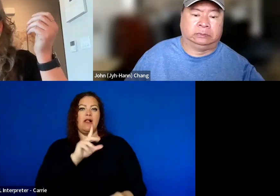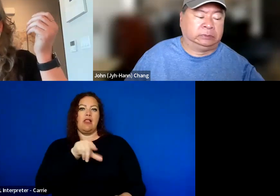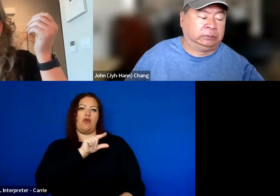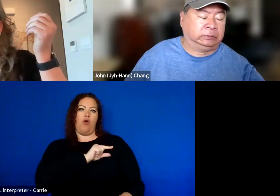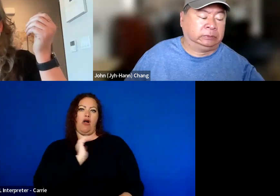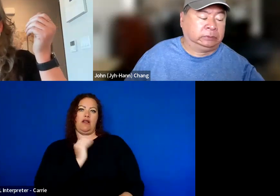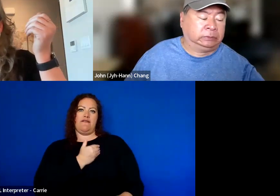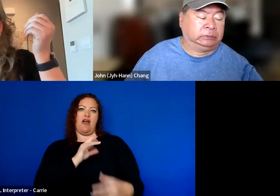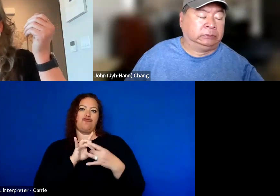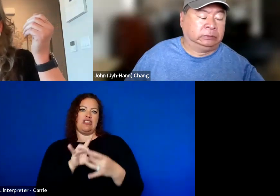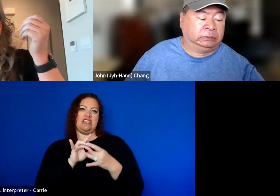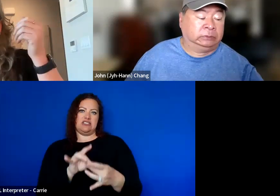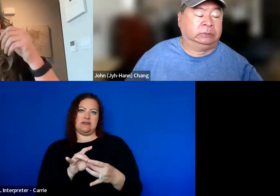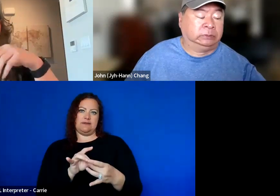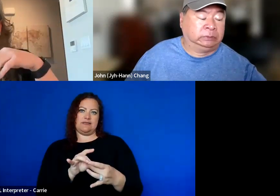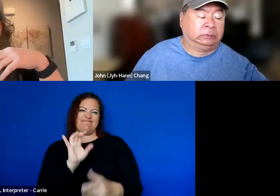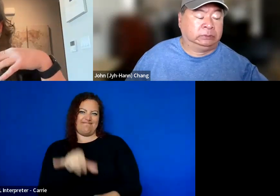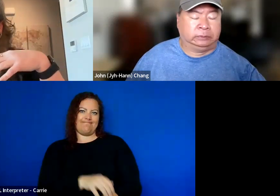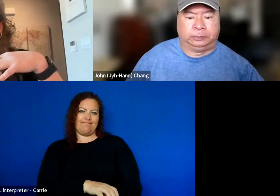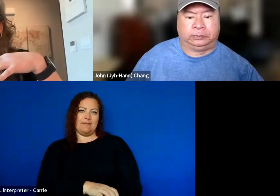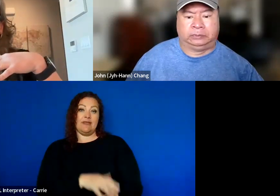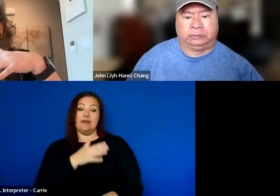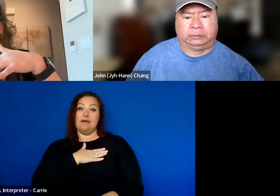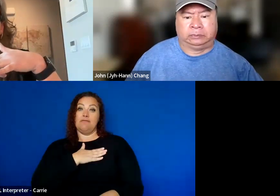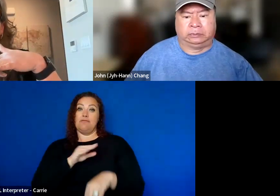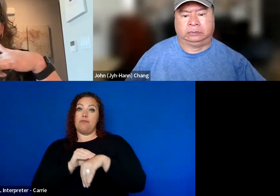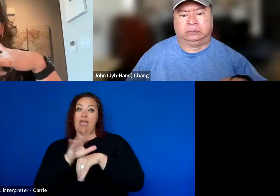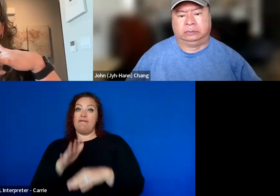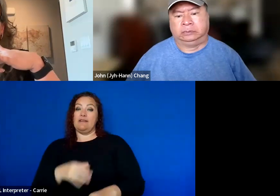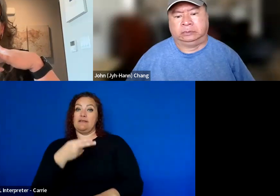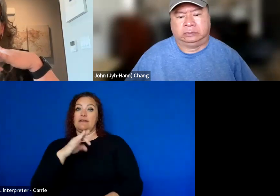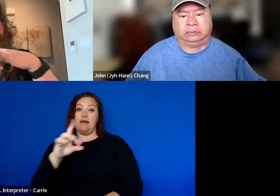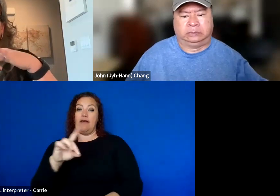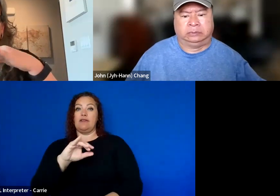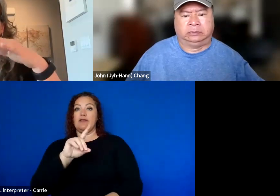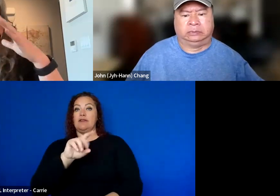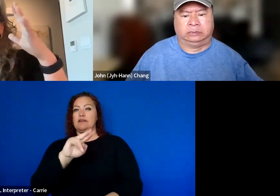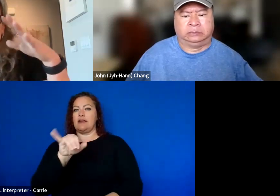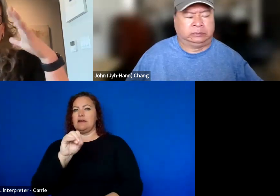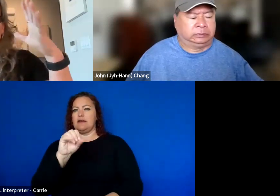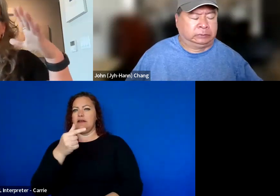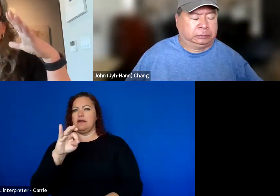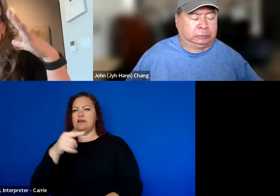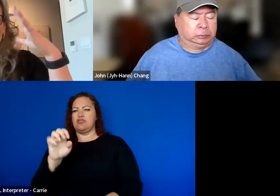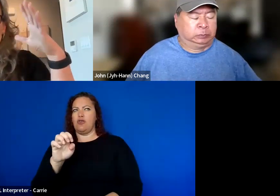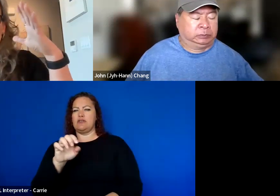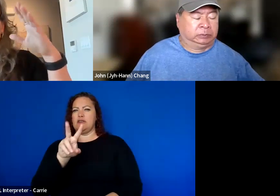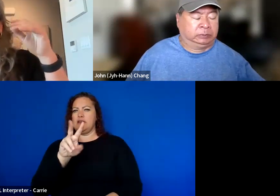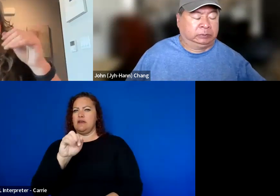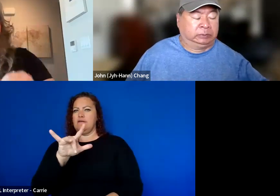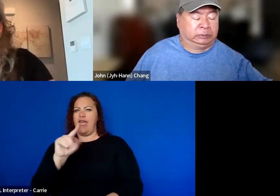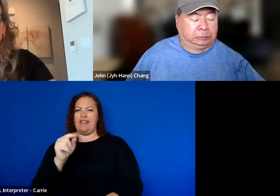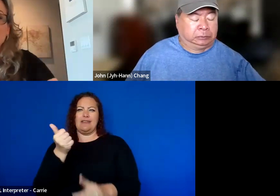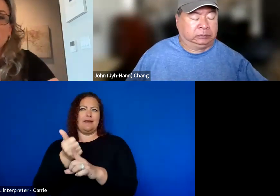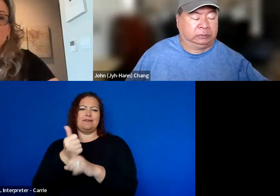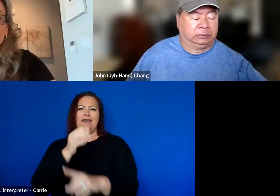our relationships. My advisor at Harvard was Dr. George Valiant, and he's in his 80s. He's amazingly